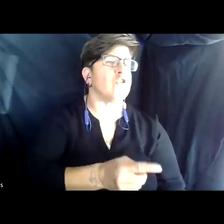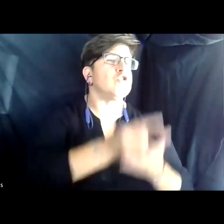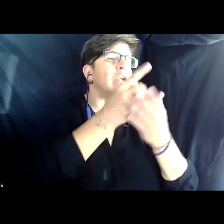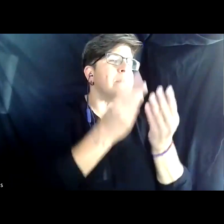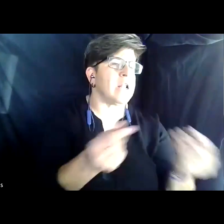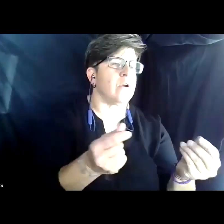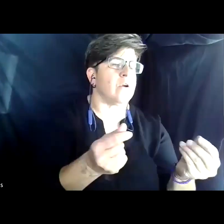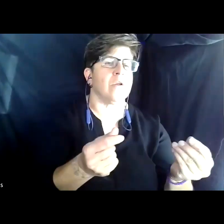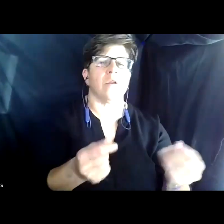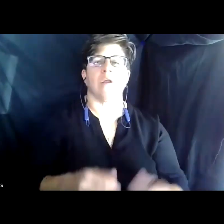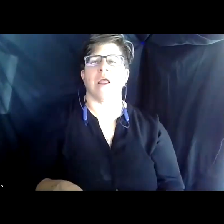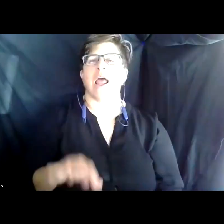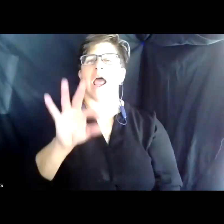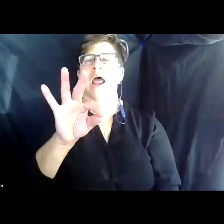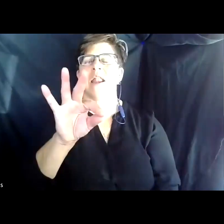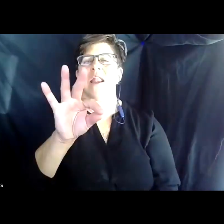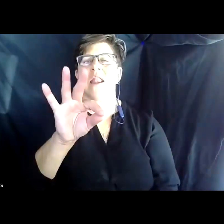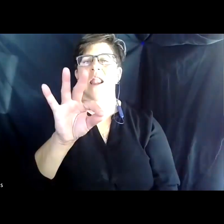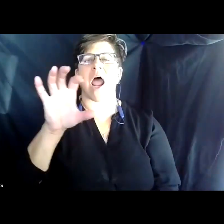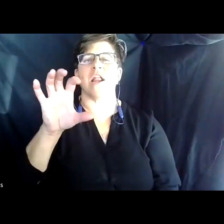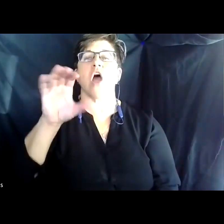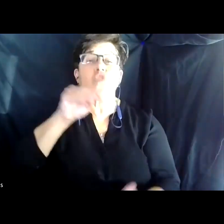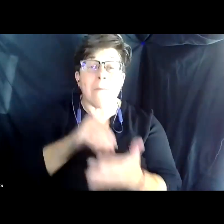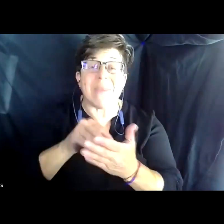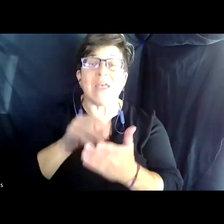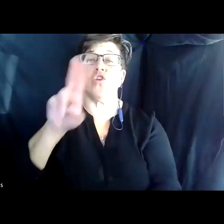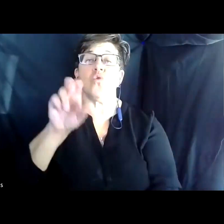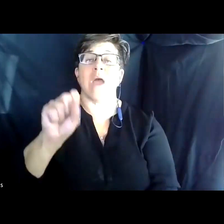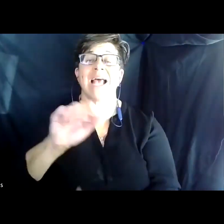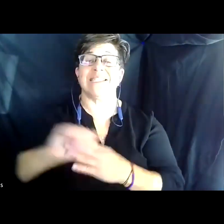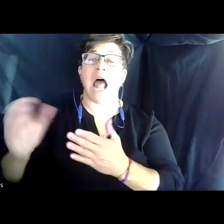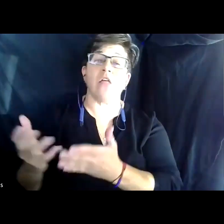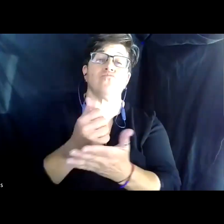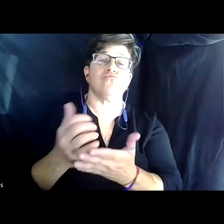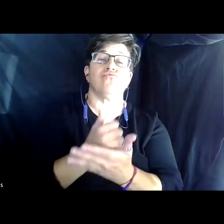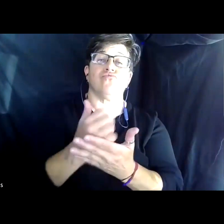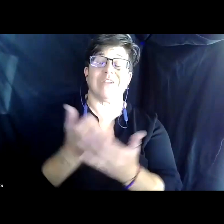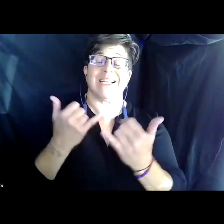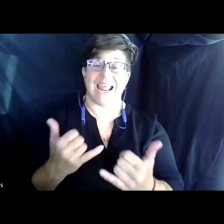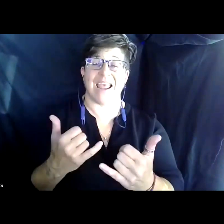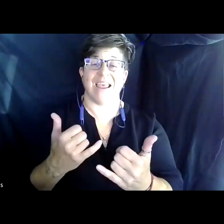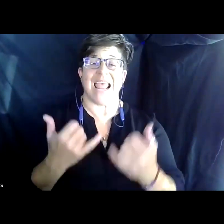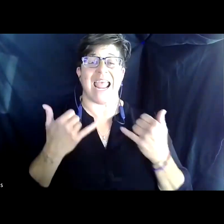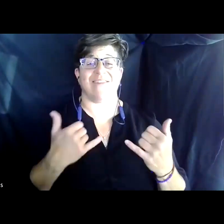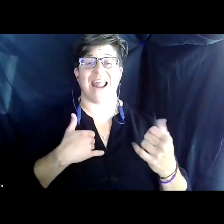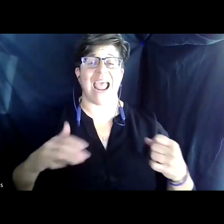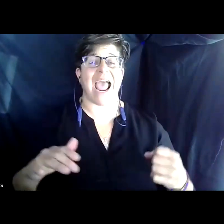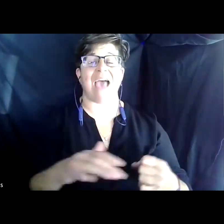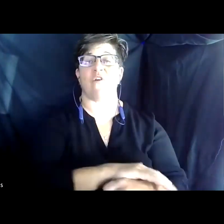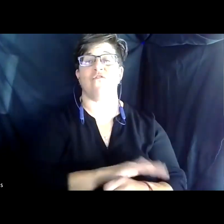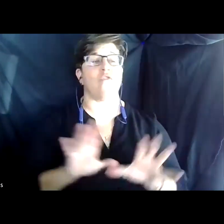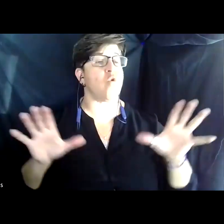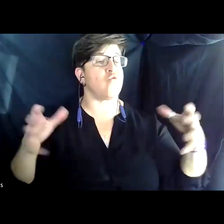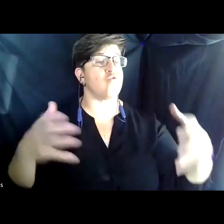nearly $900 million to date, and today have a full suite of programs, from